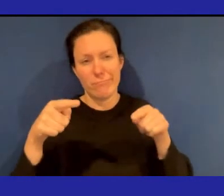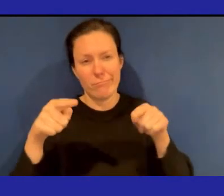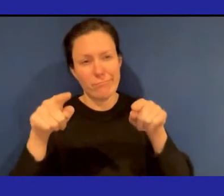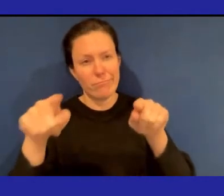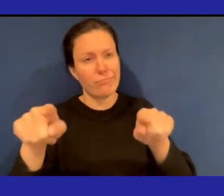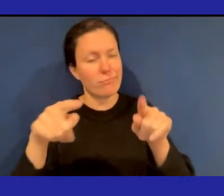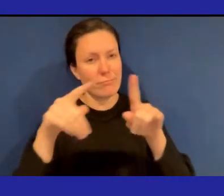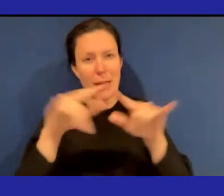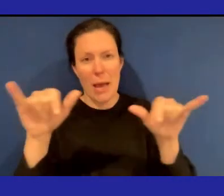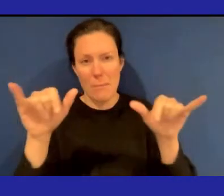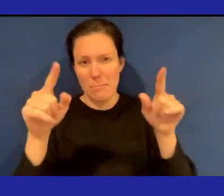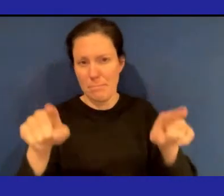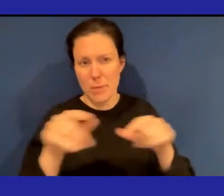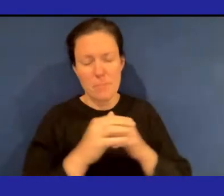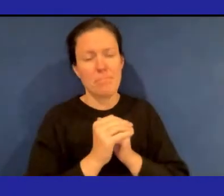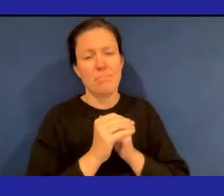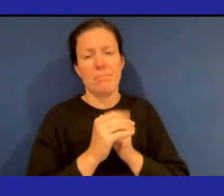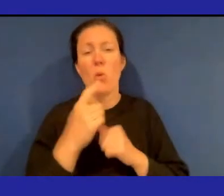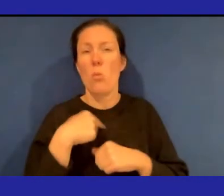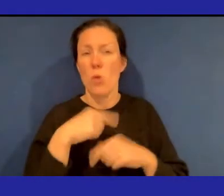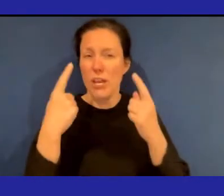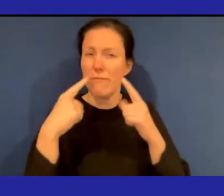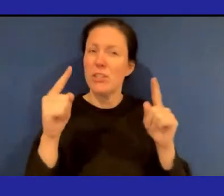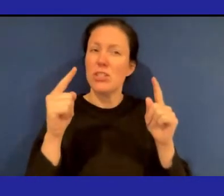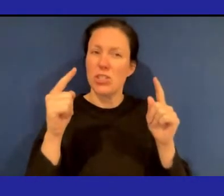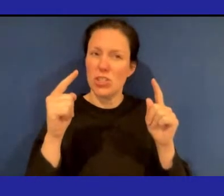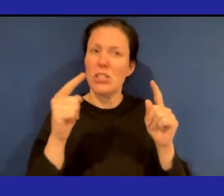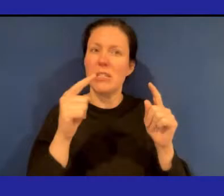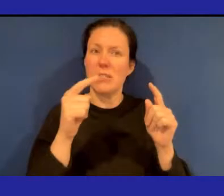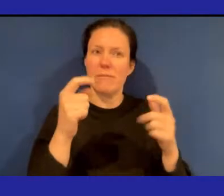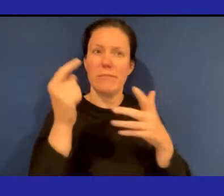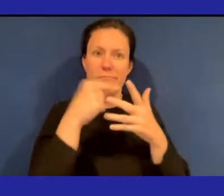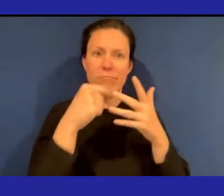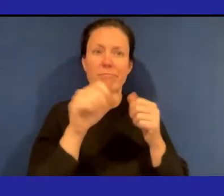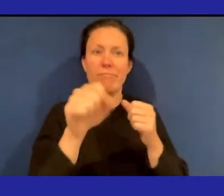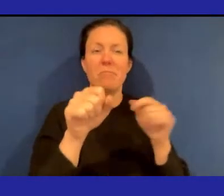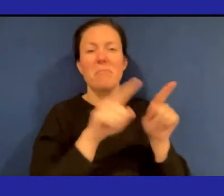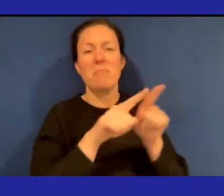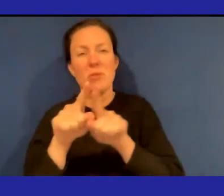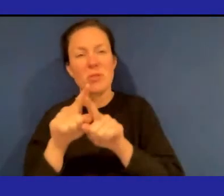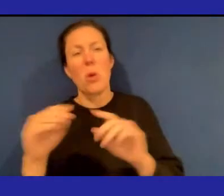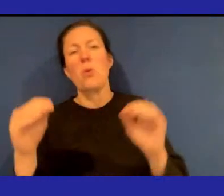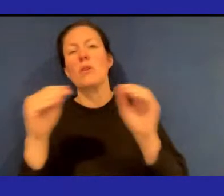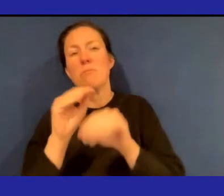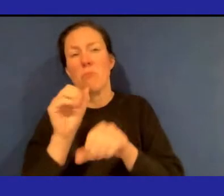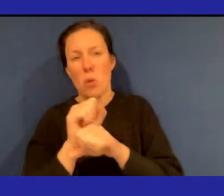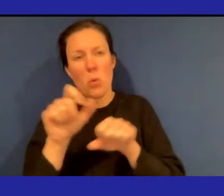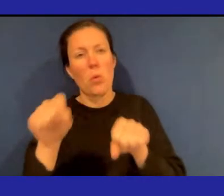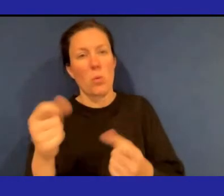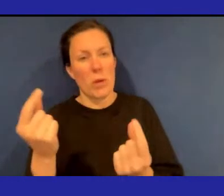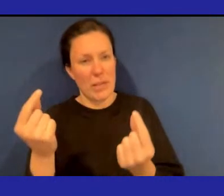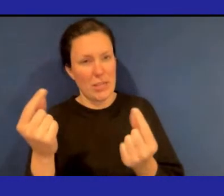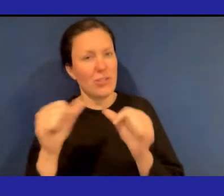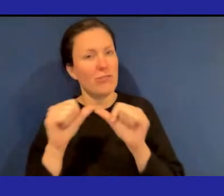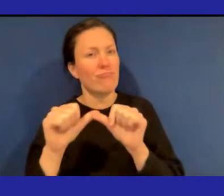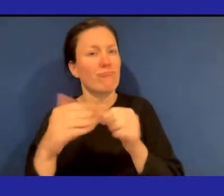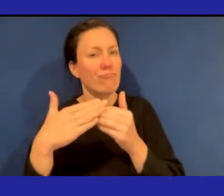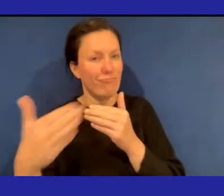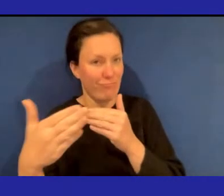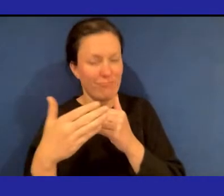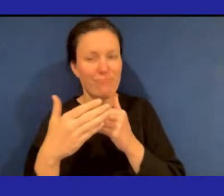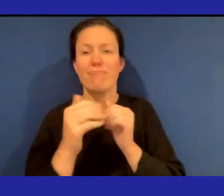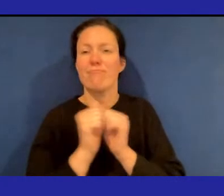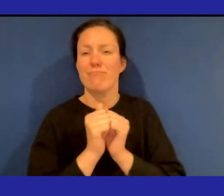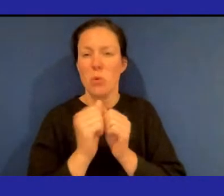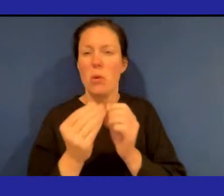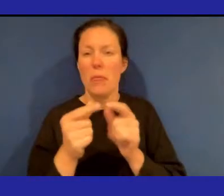have achieved so much, yet there's always more work to be done to meet the needs of our growing